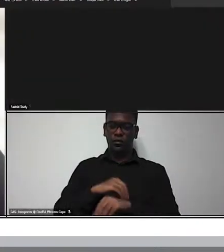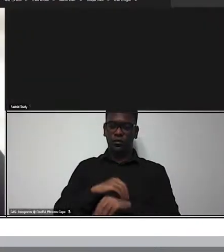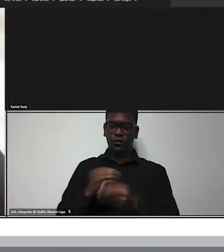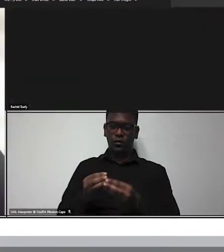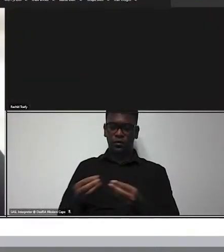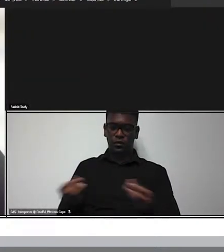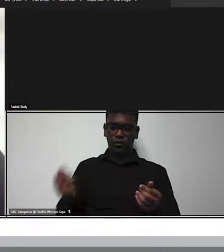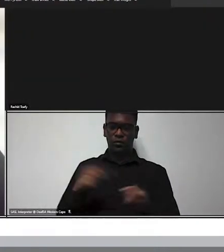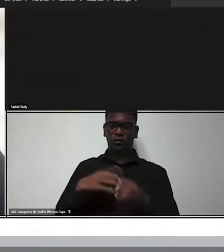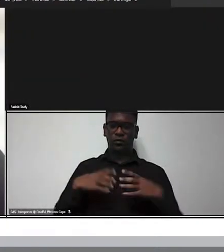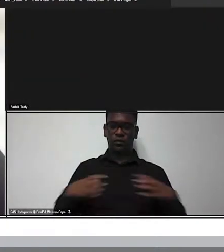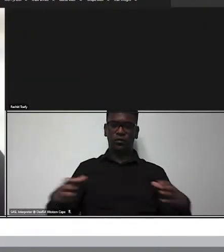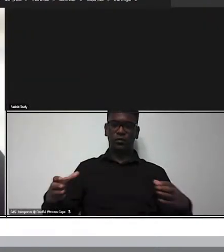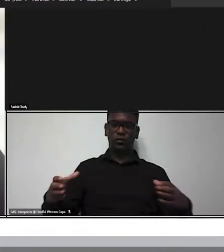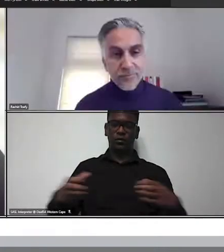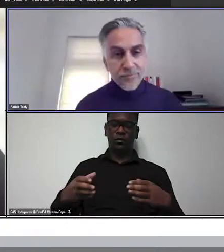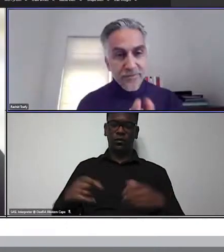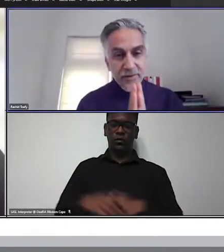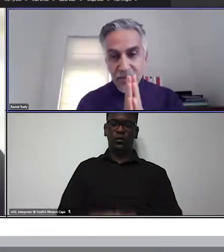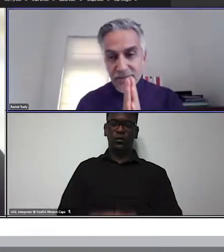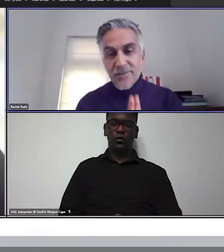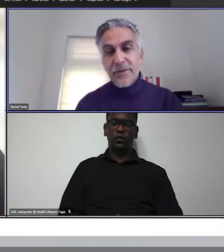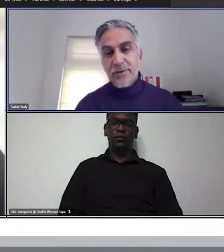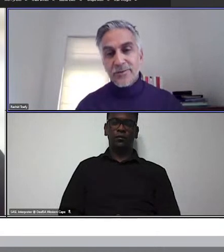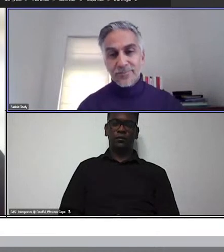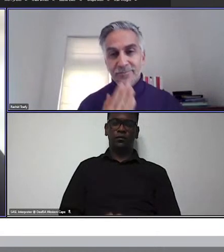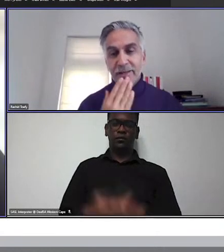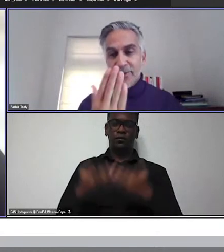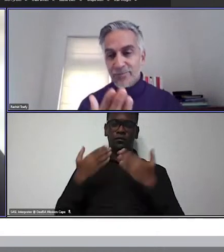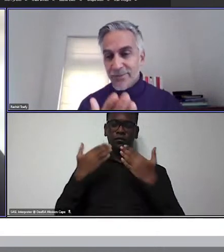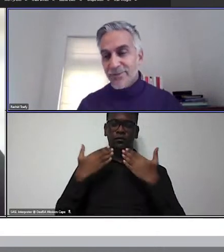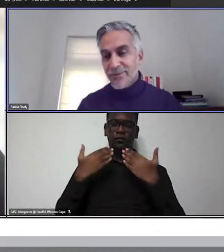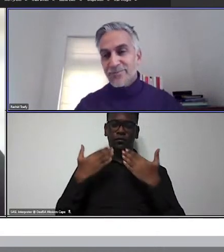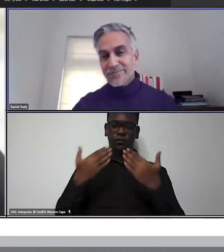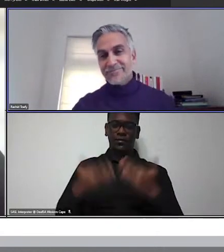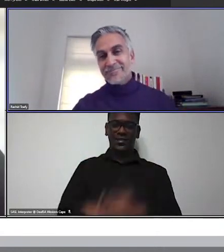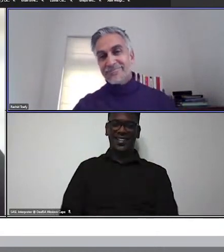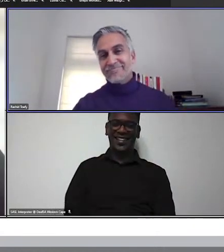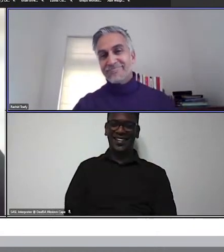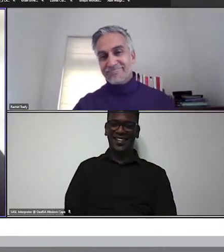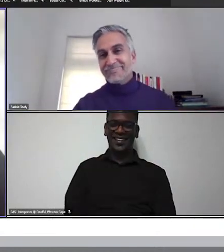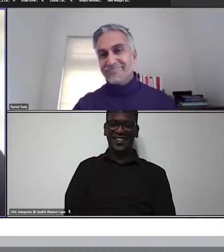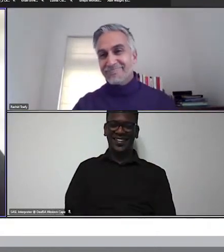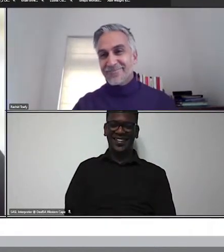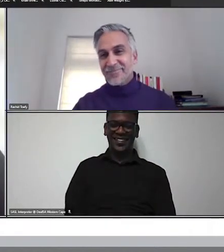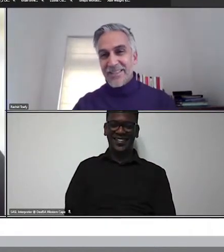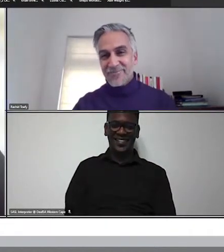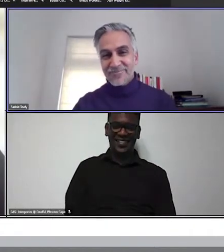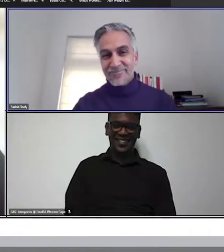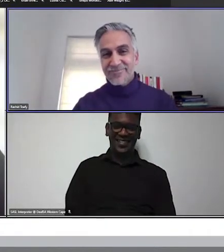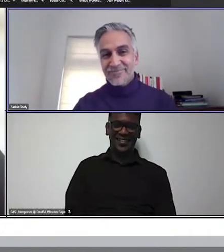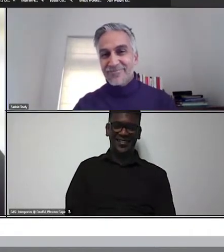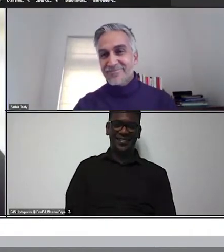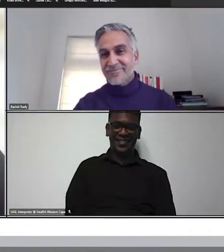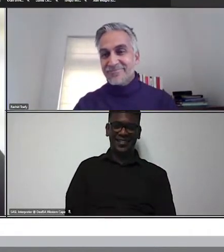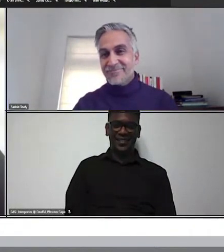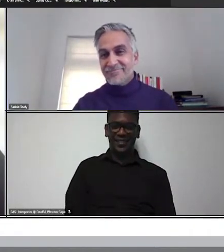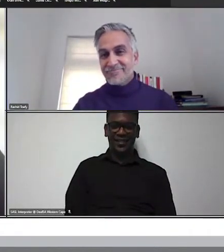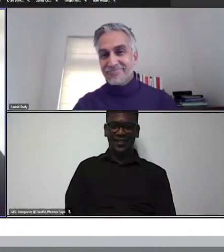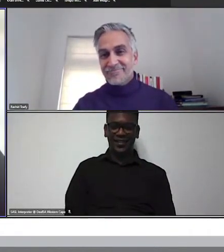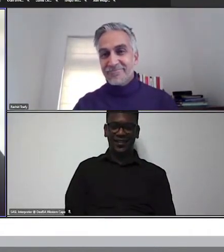Thank you, Chair. Thank you very much. Thanks, Chair. Bye. Thanks very much. It's been good. Thank you. Ciao. Thanks, Chair. Thanks. Bye-bye. Bye. Thank you, Chair.